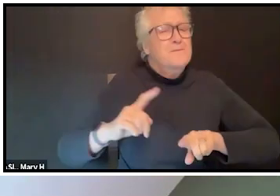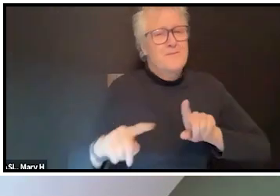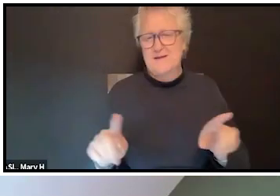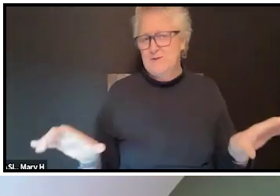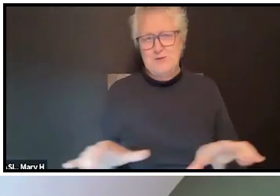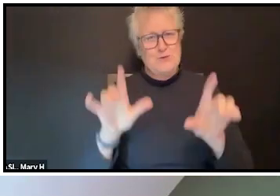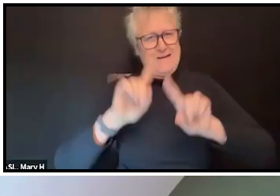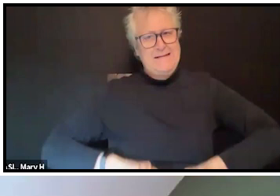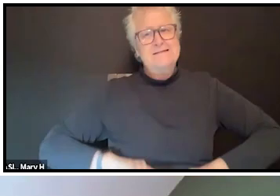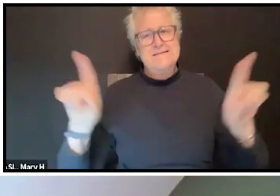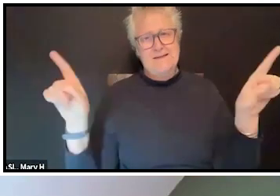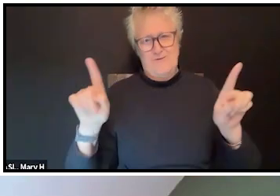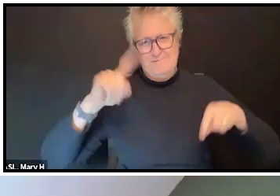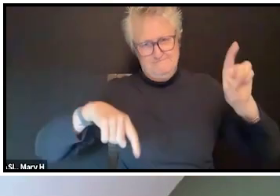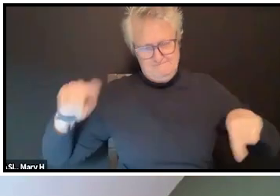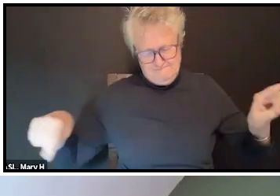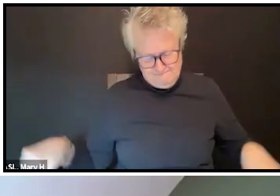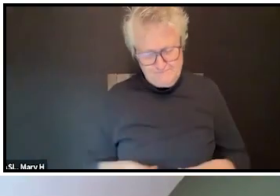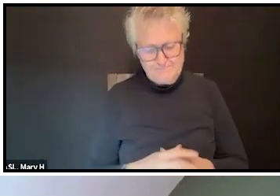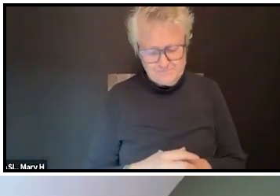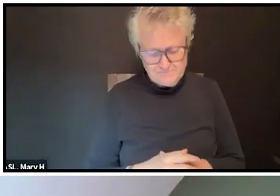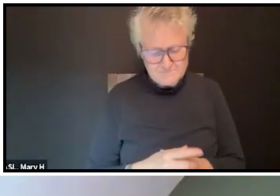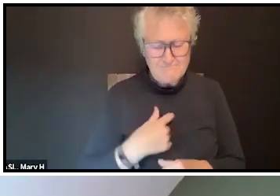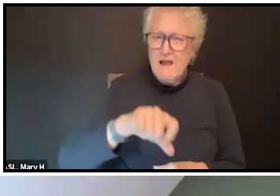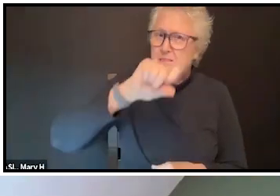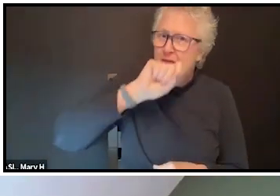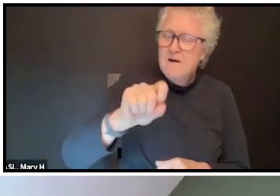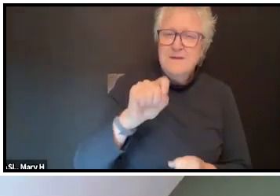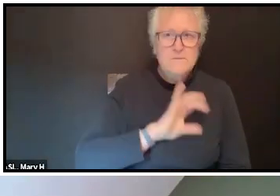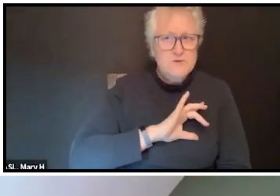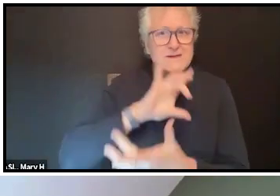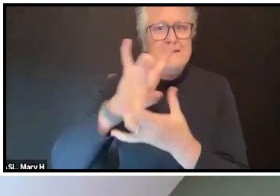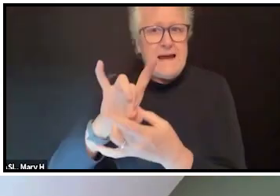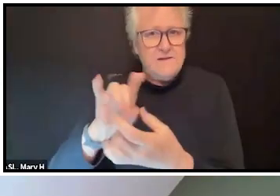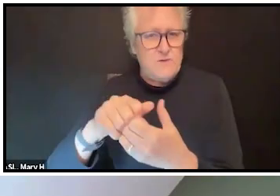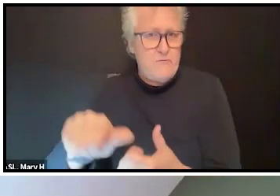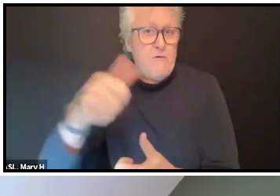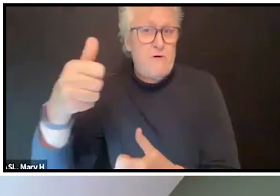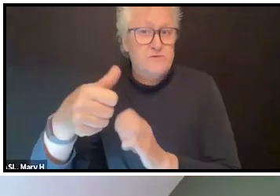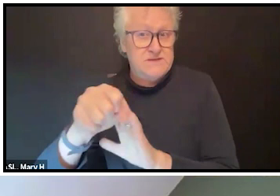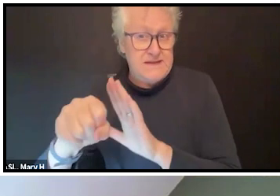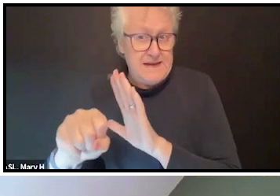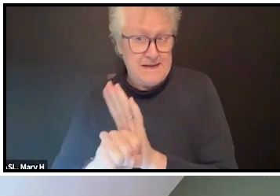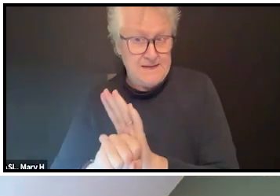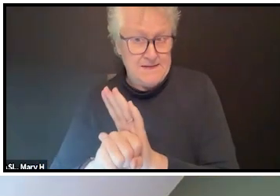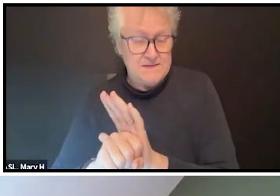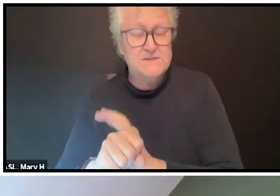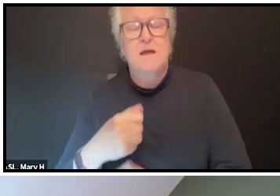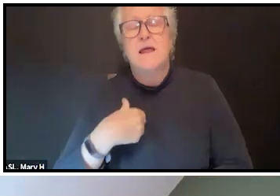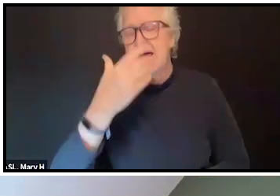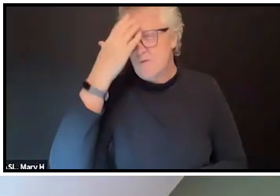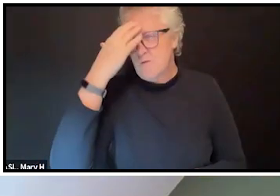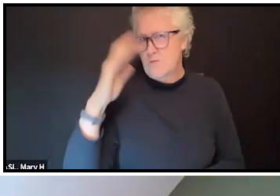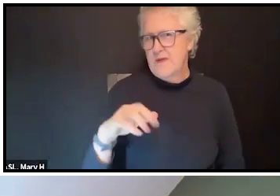to connect with other states, and I know Ripon looks forward to collaborating with some national